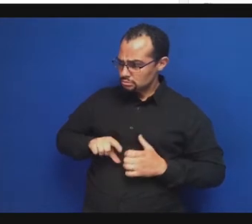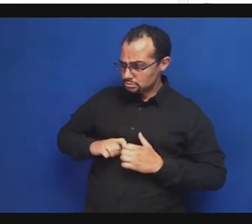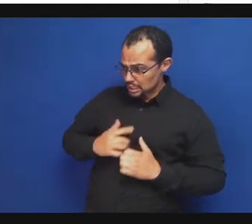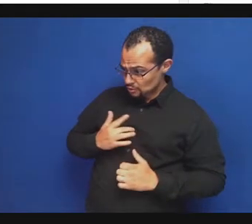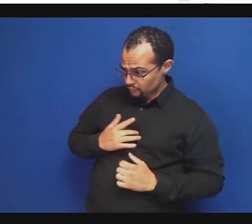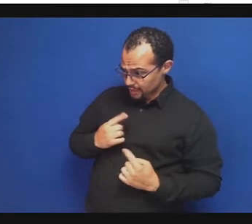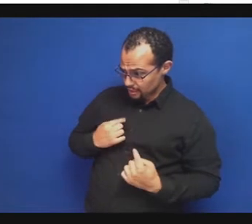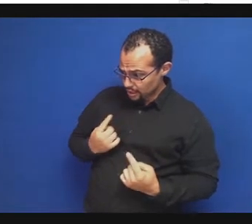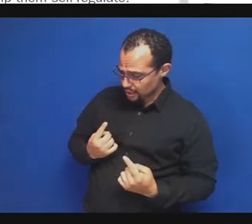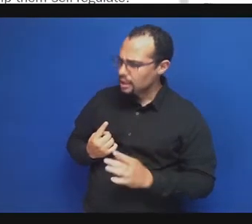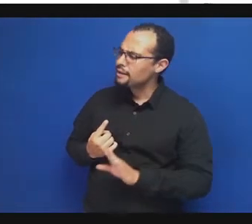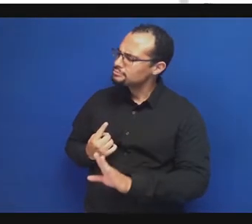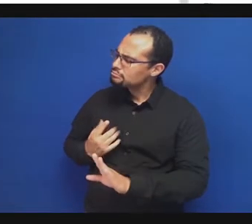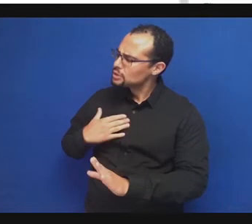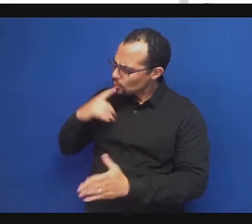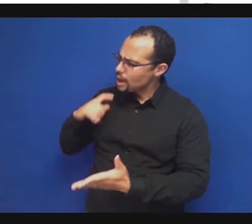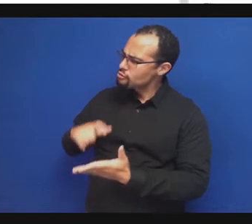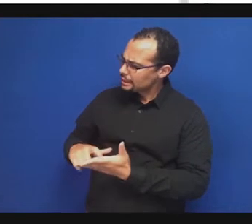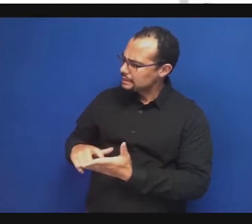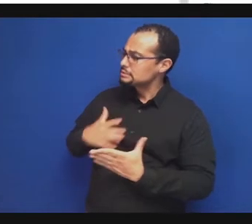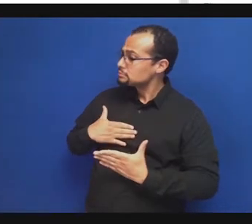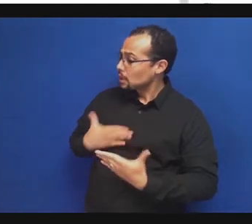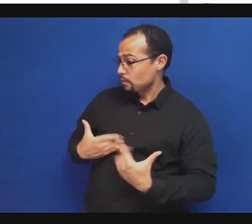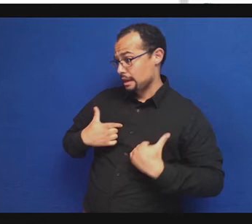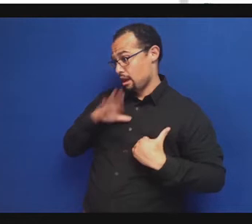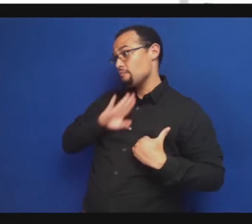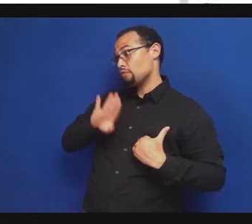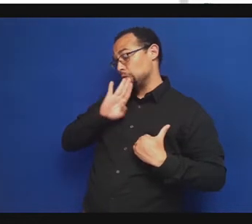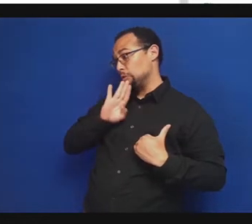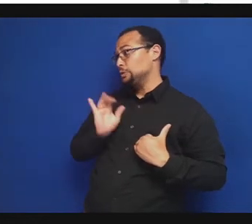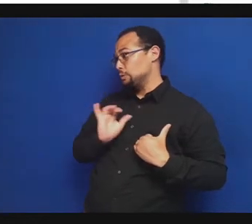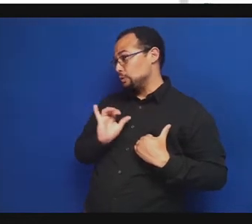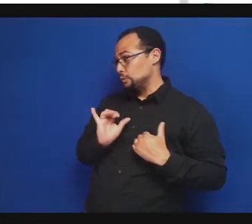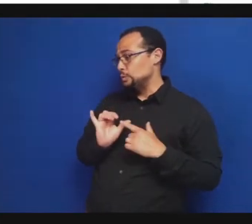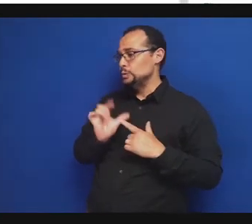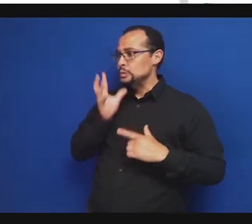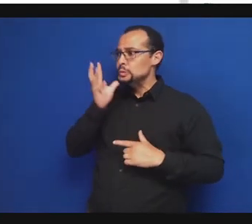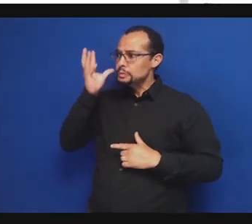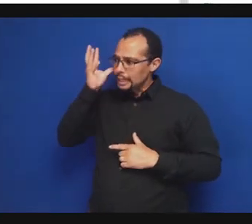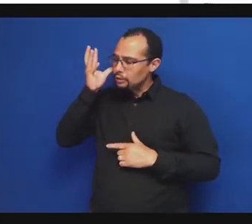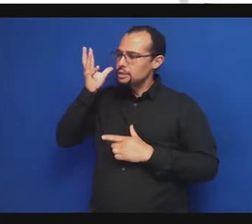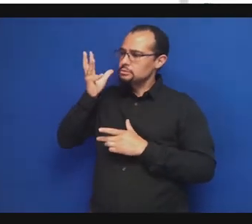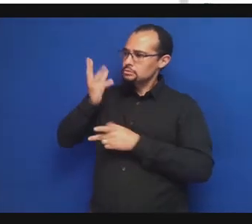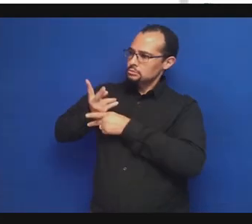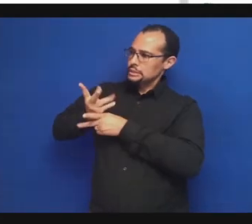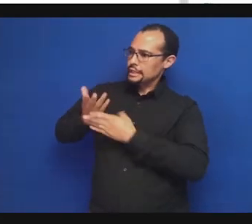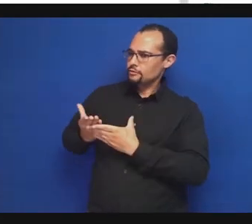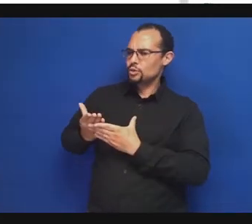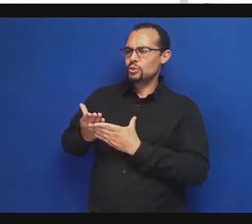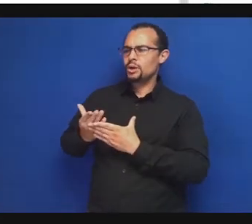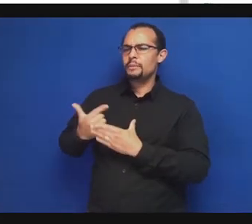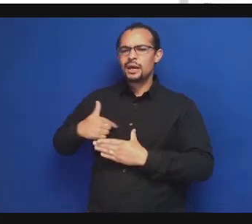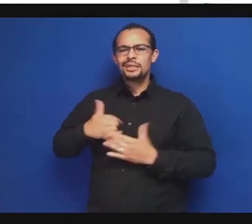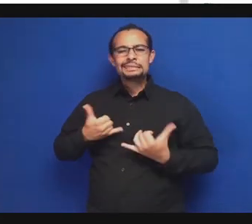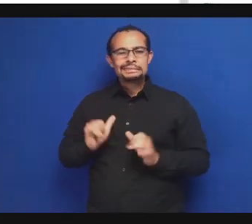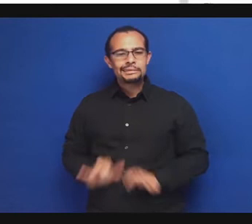protect ourselves. Help them self-regulate, getting into activities and being mindful and exercising. Remember,